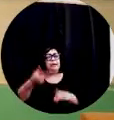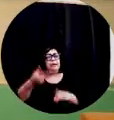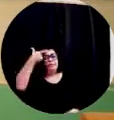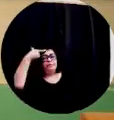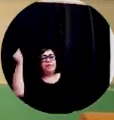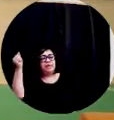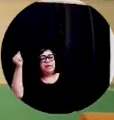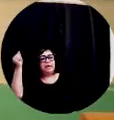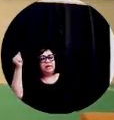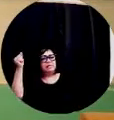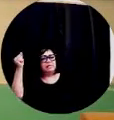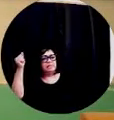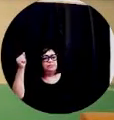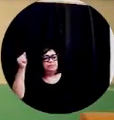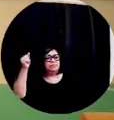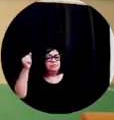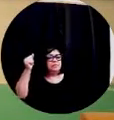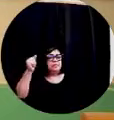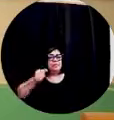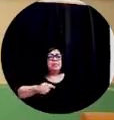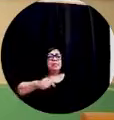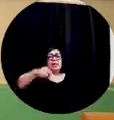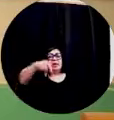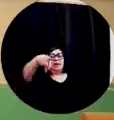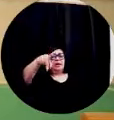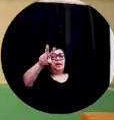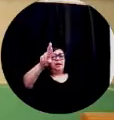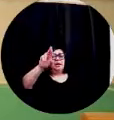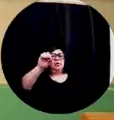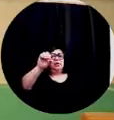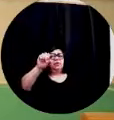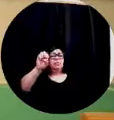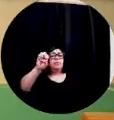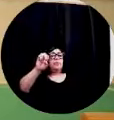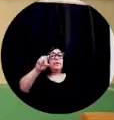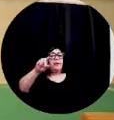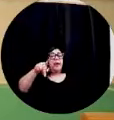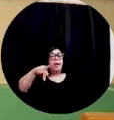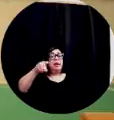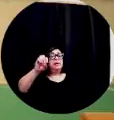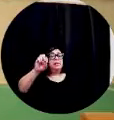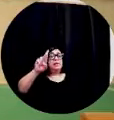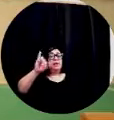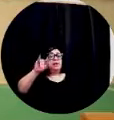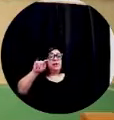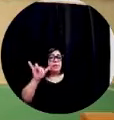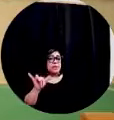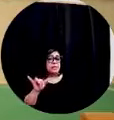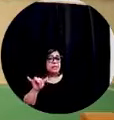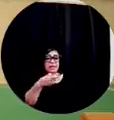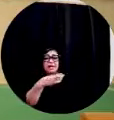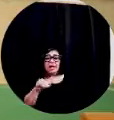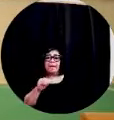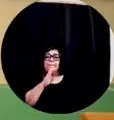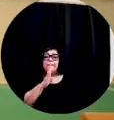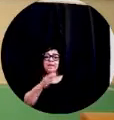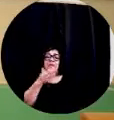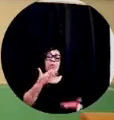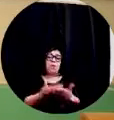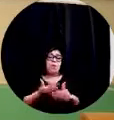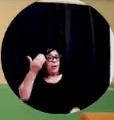prosperity and popularity won't bring you peace. Did he have prosperity? And he